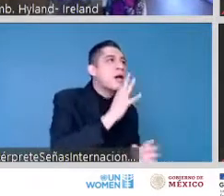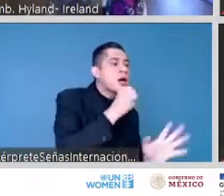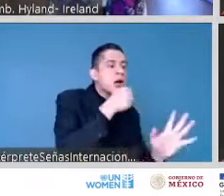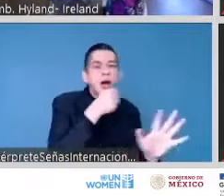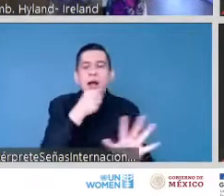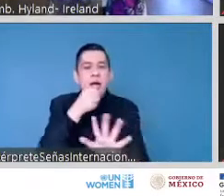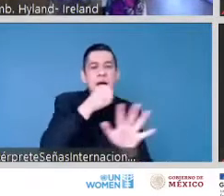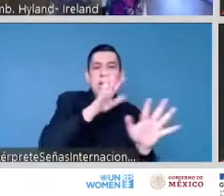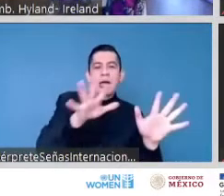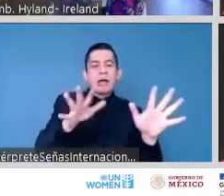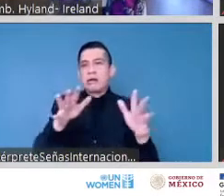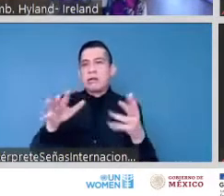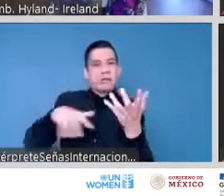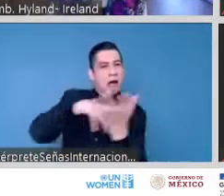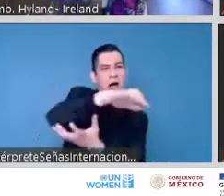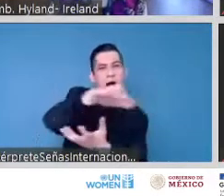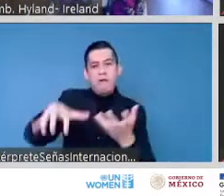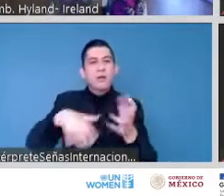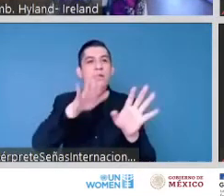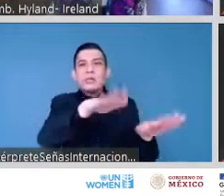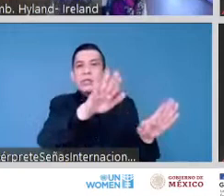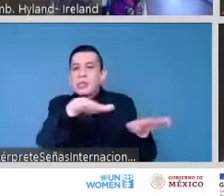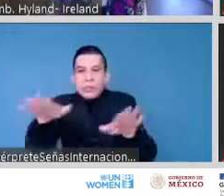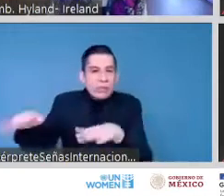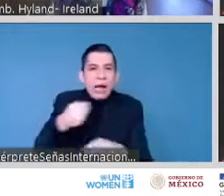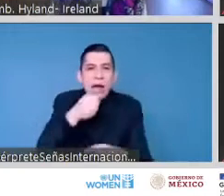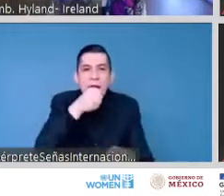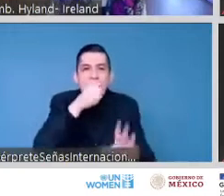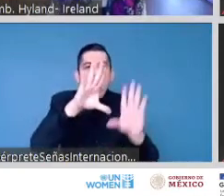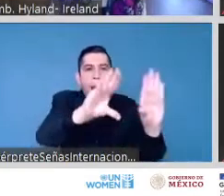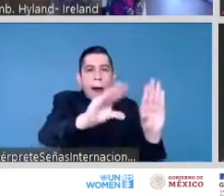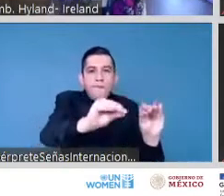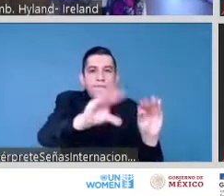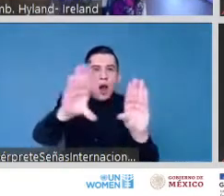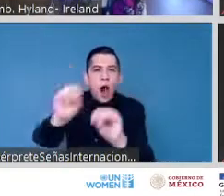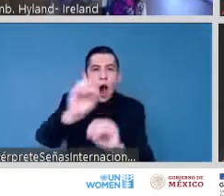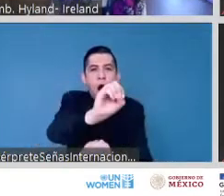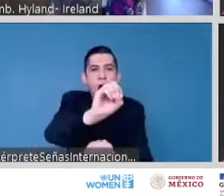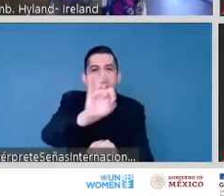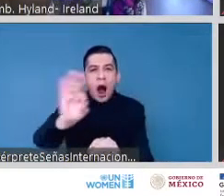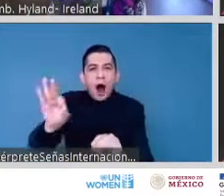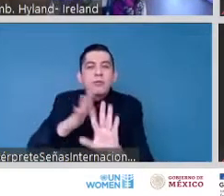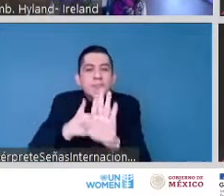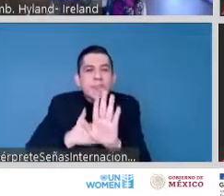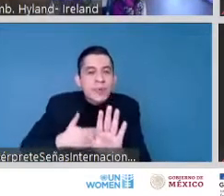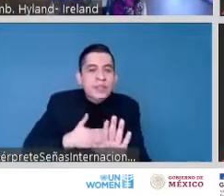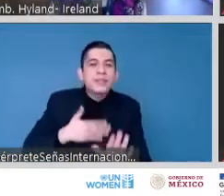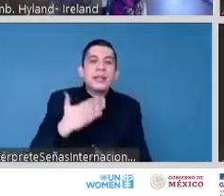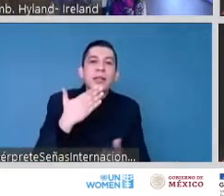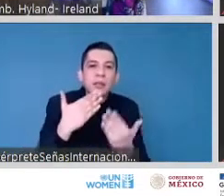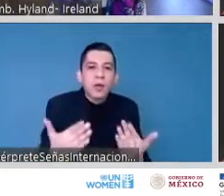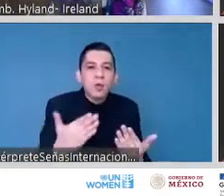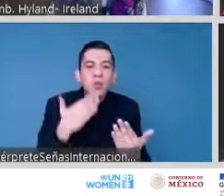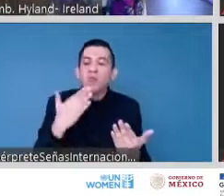Thank you. Thank you once again, Jaqueline. Que si lo trae, No, someone